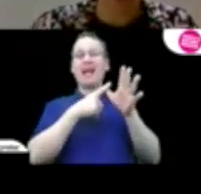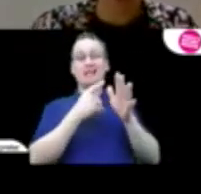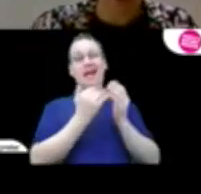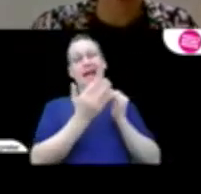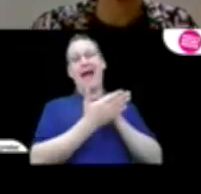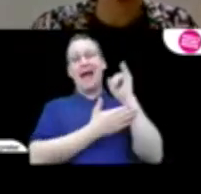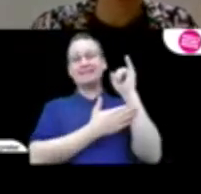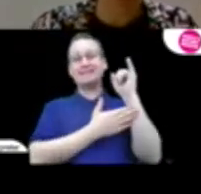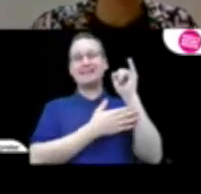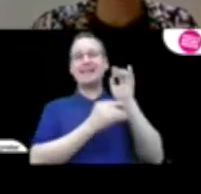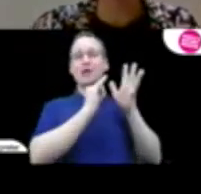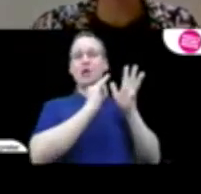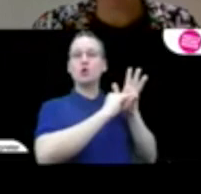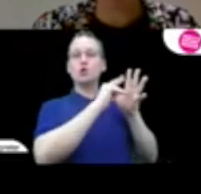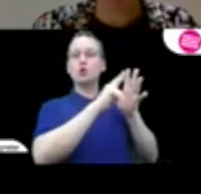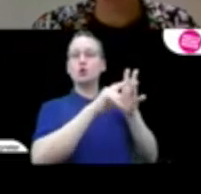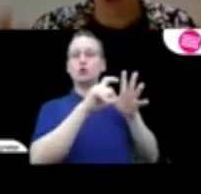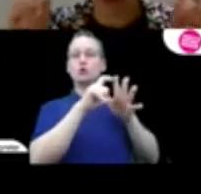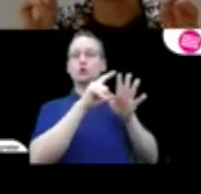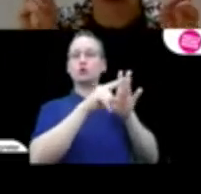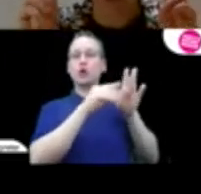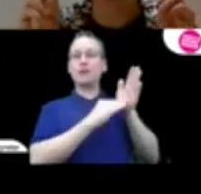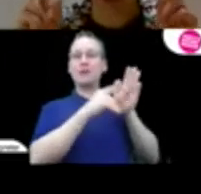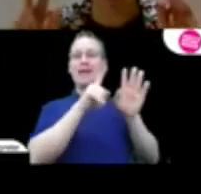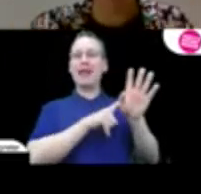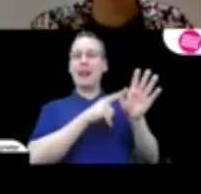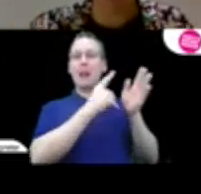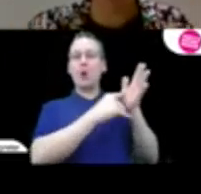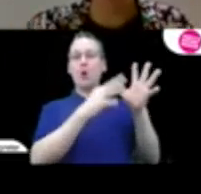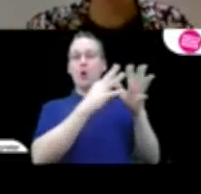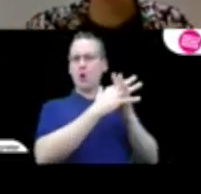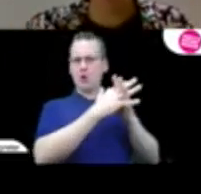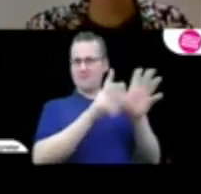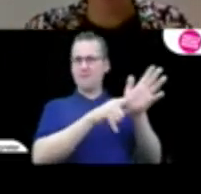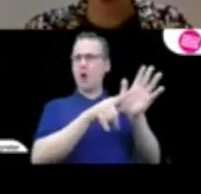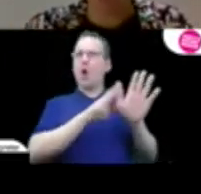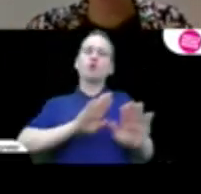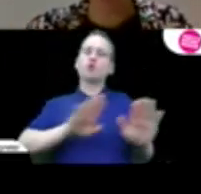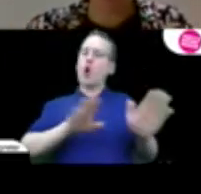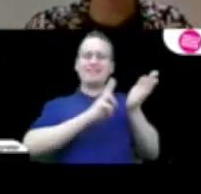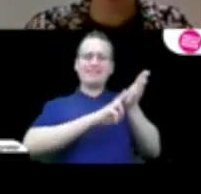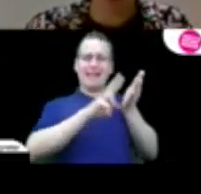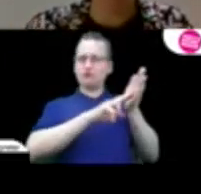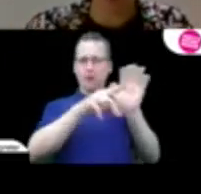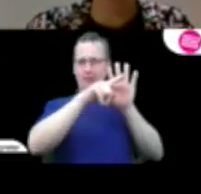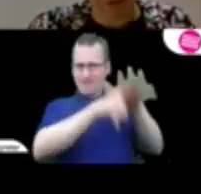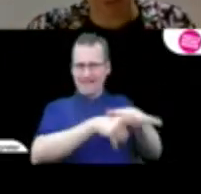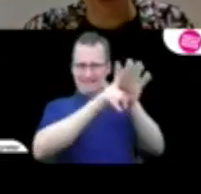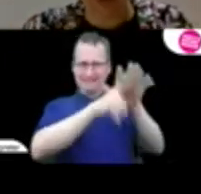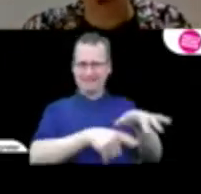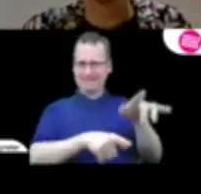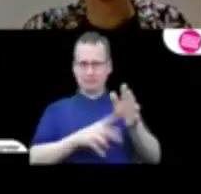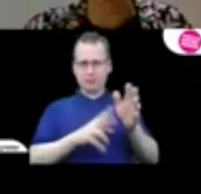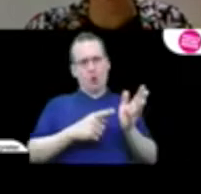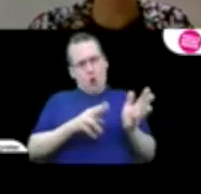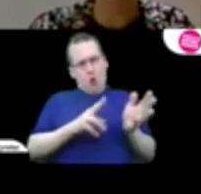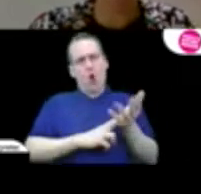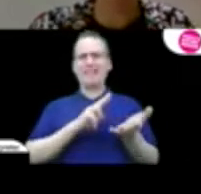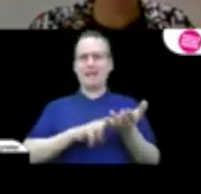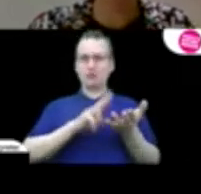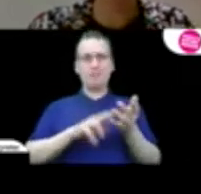years, laws criminalising unnatural offences were imposed across British